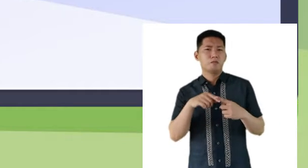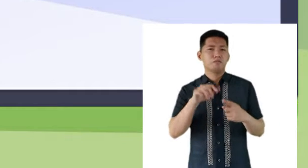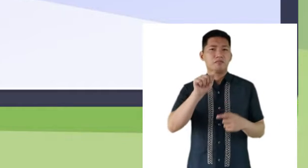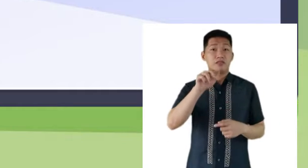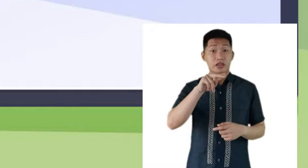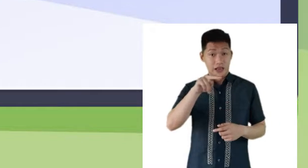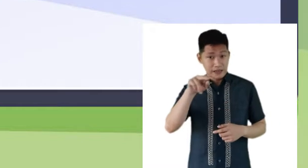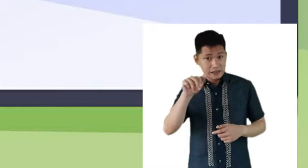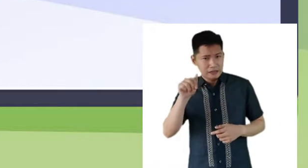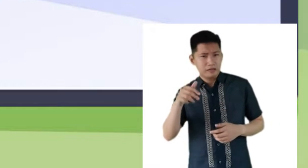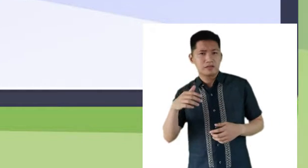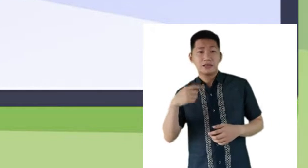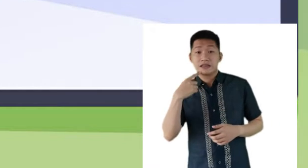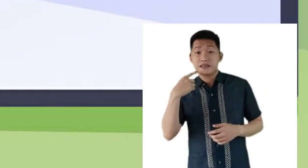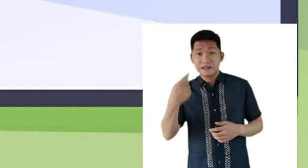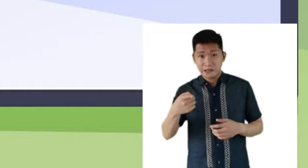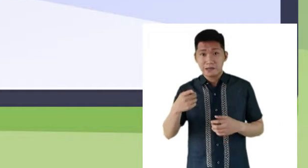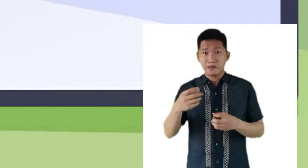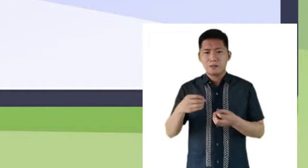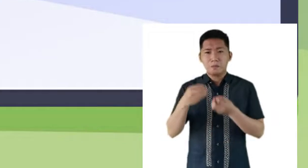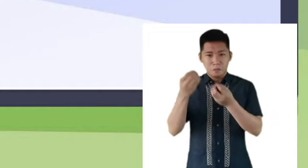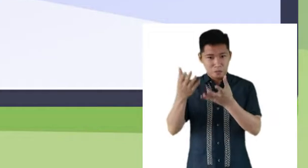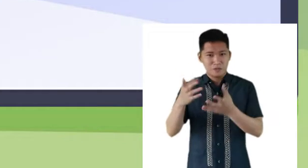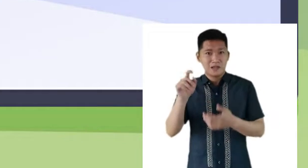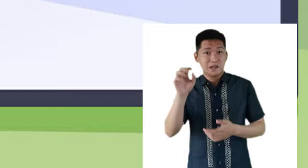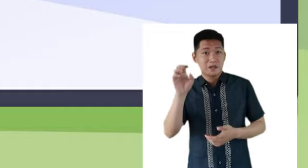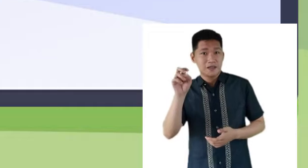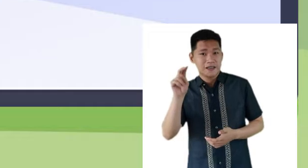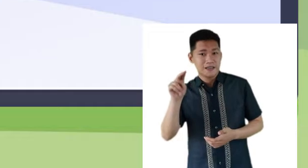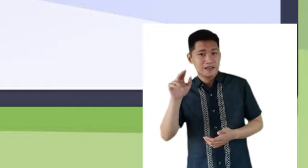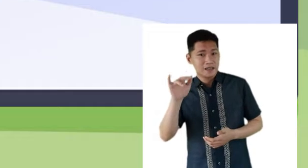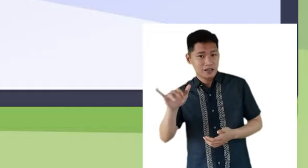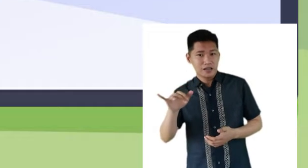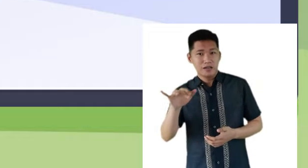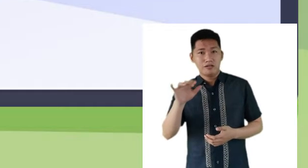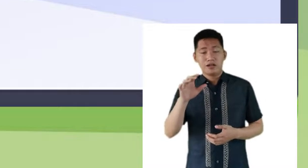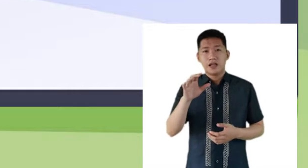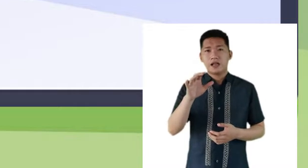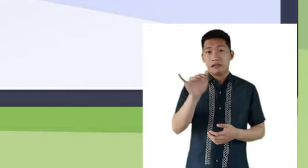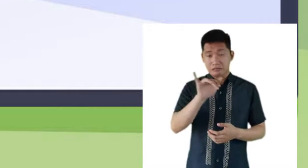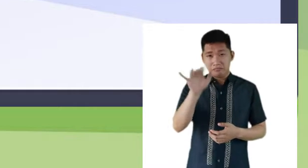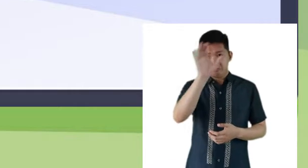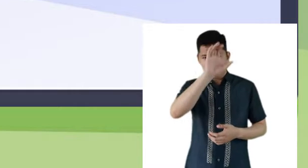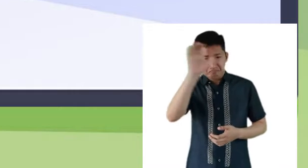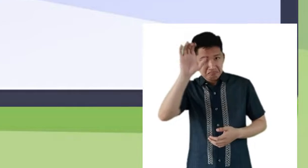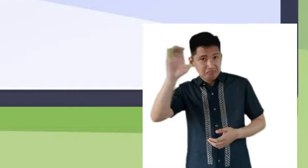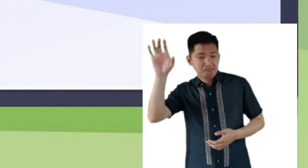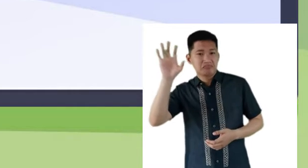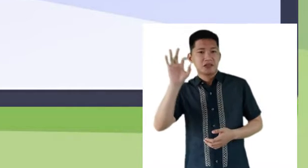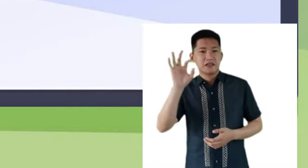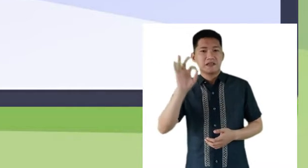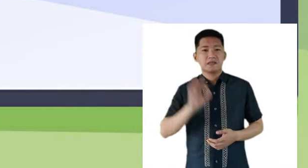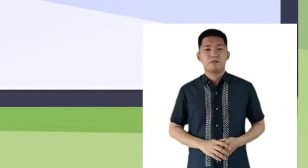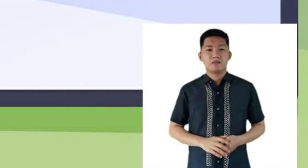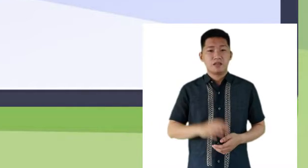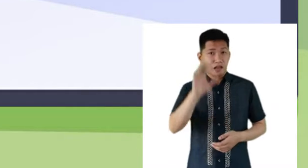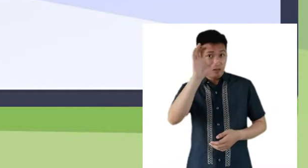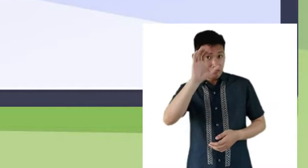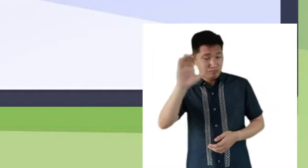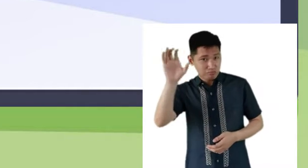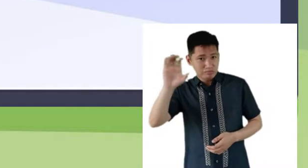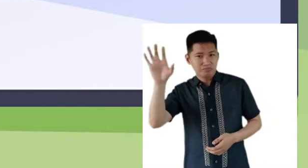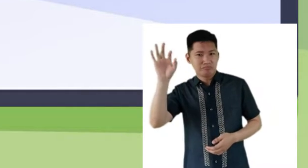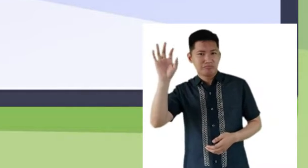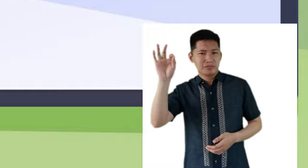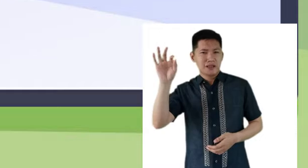Anna finally said yes to his proposal, Tony was on cloud 9. Was on cloud 9